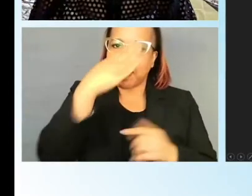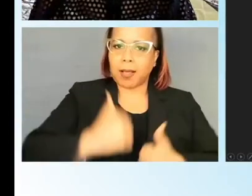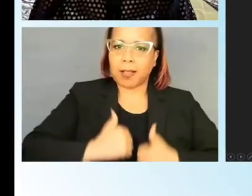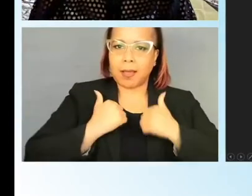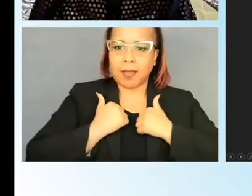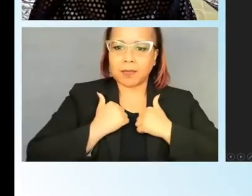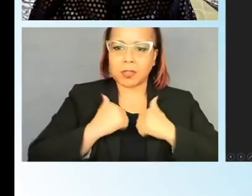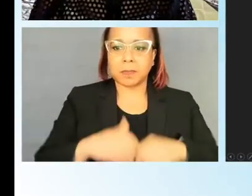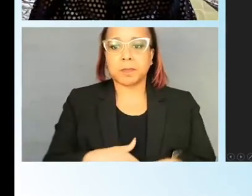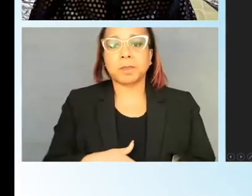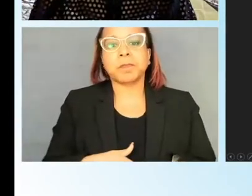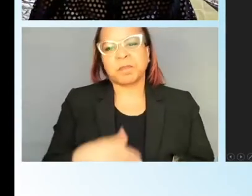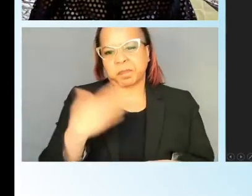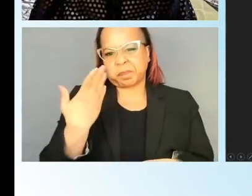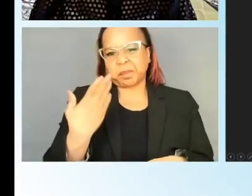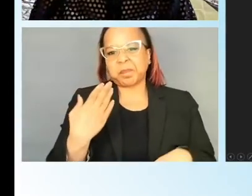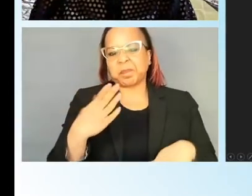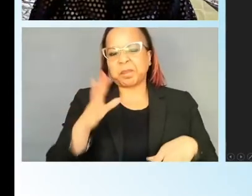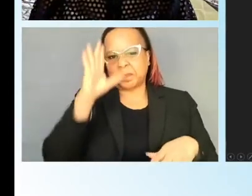And there's the banner on the front.